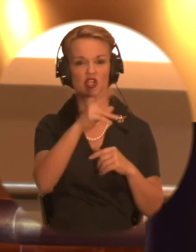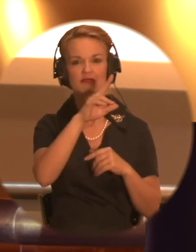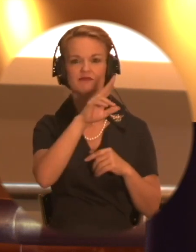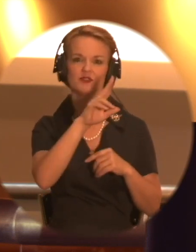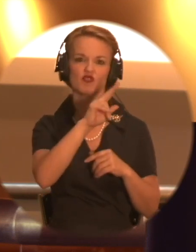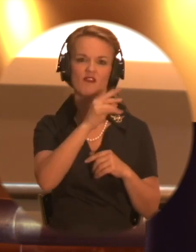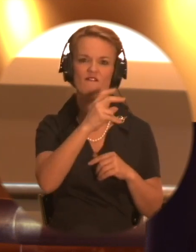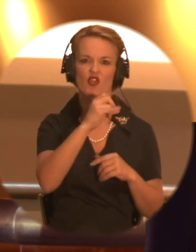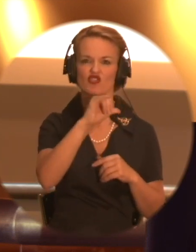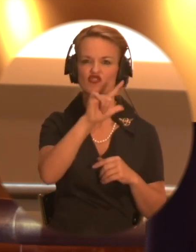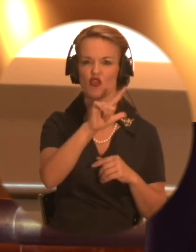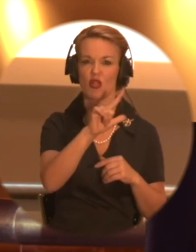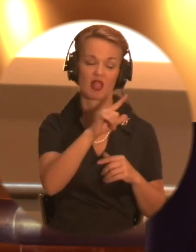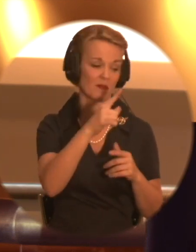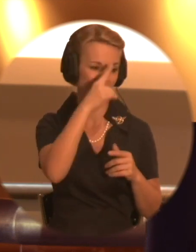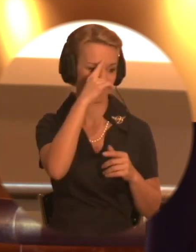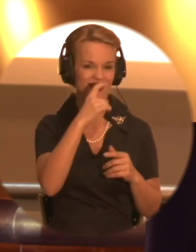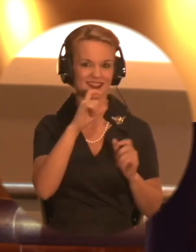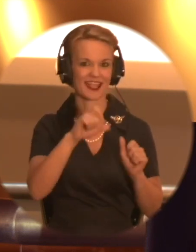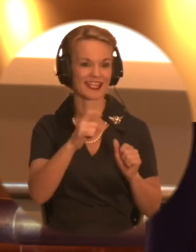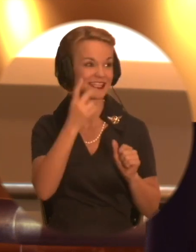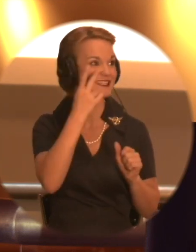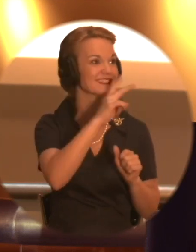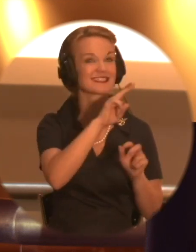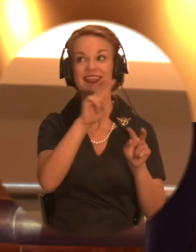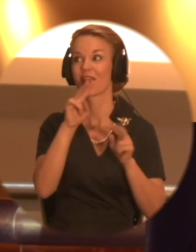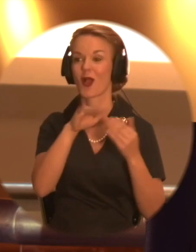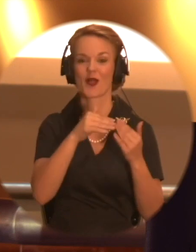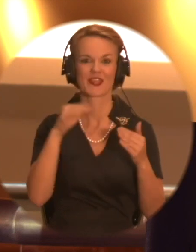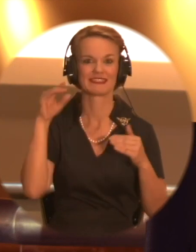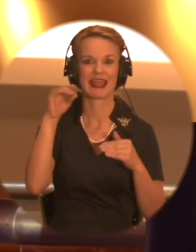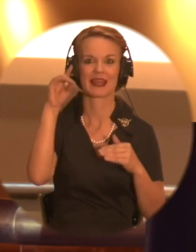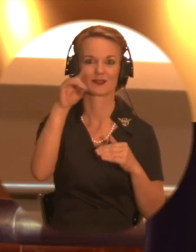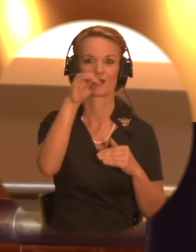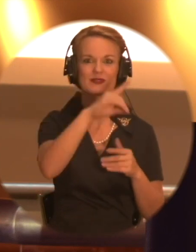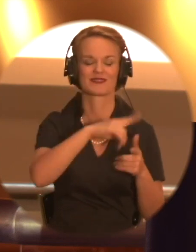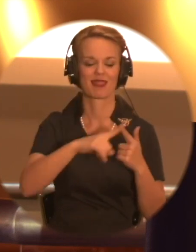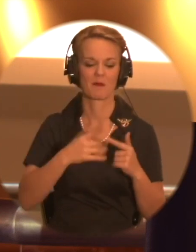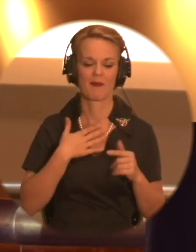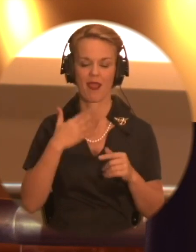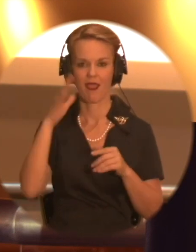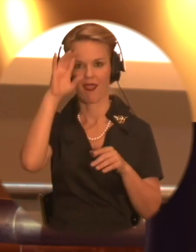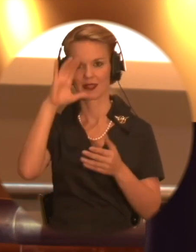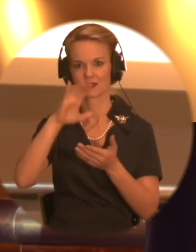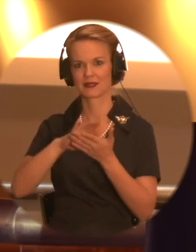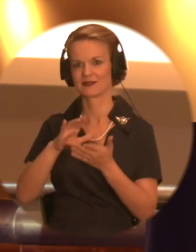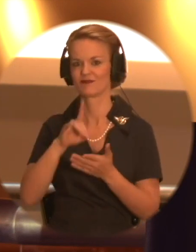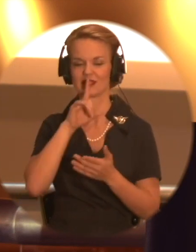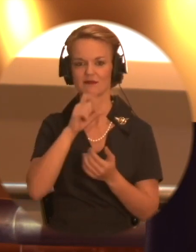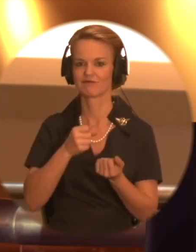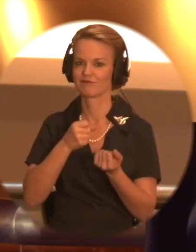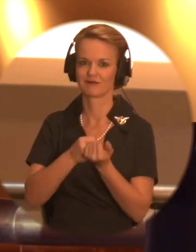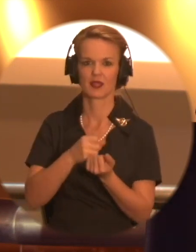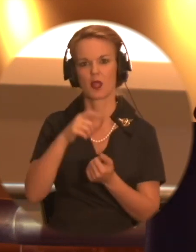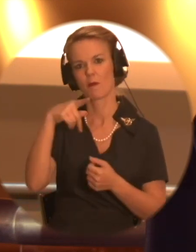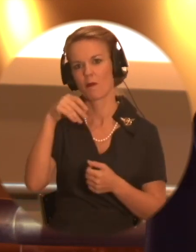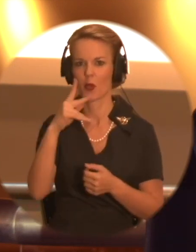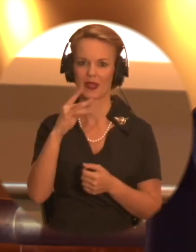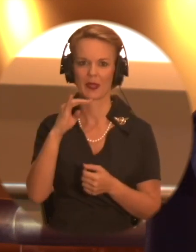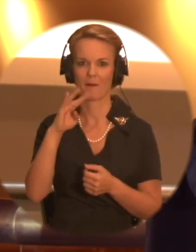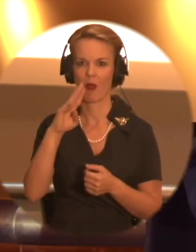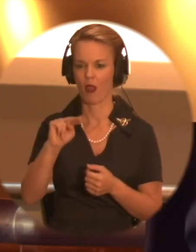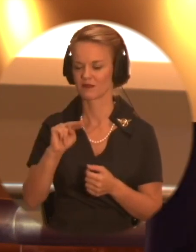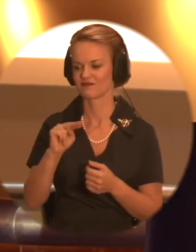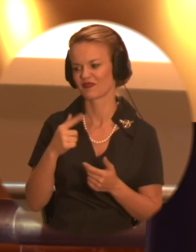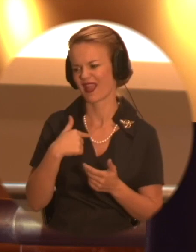that. So that's very exciting. My husband is a huge Pokemon fan, so I have become a Pokemon fan by proxy. I love Pokemon